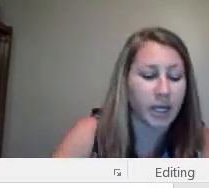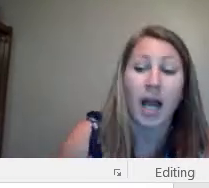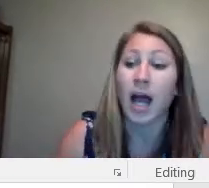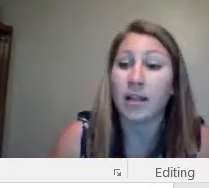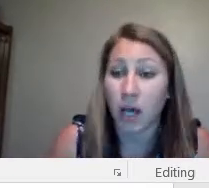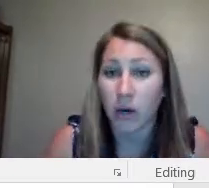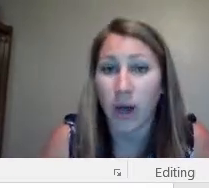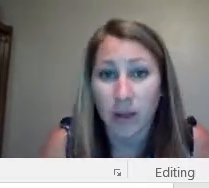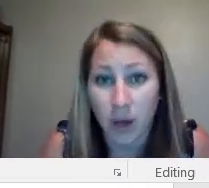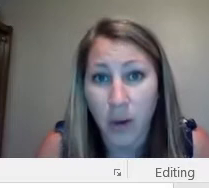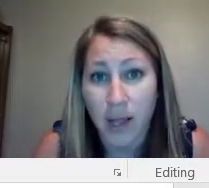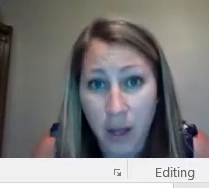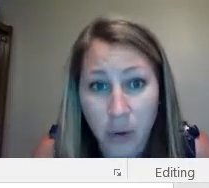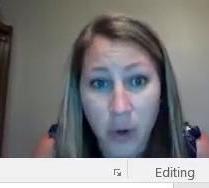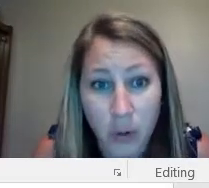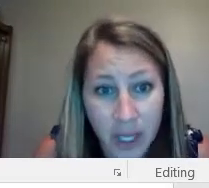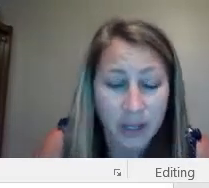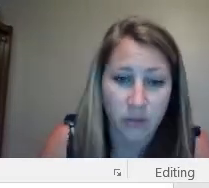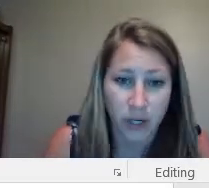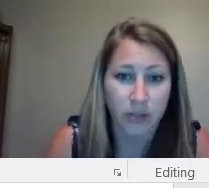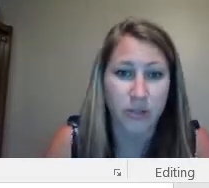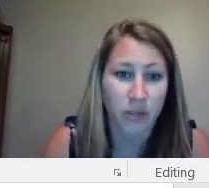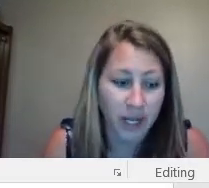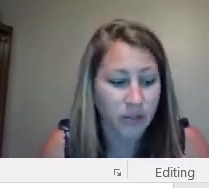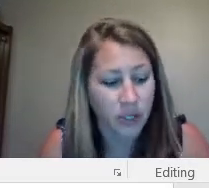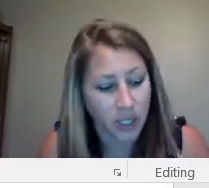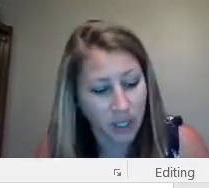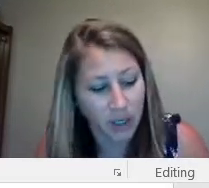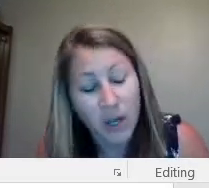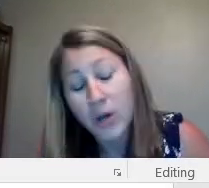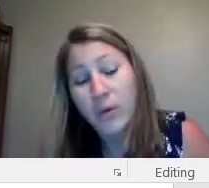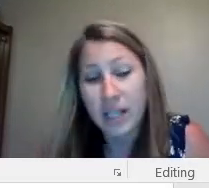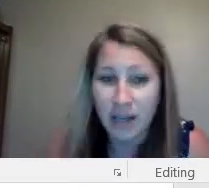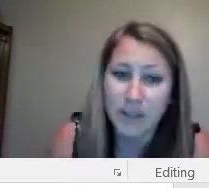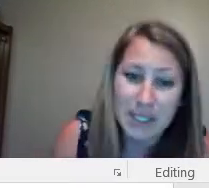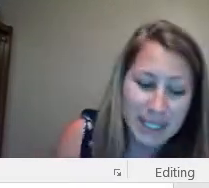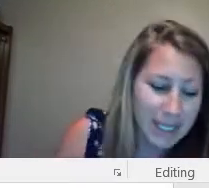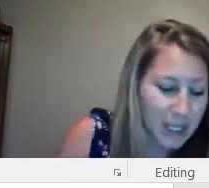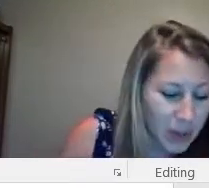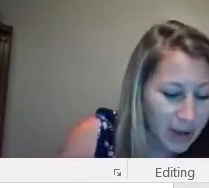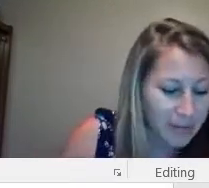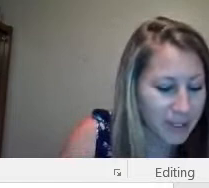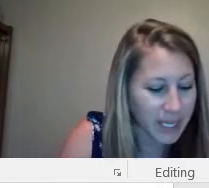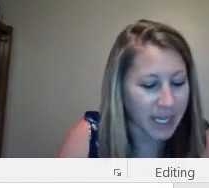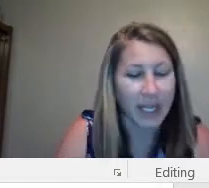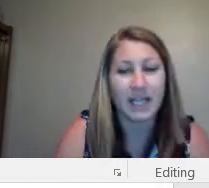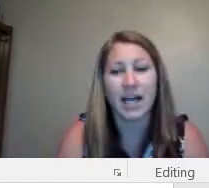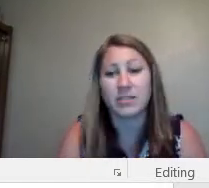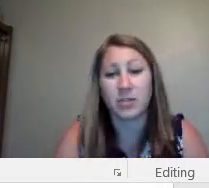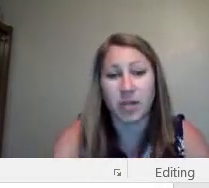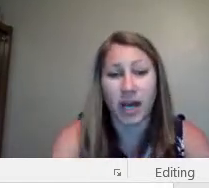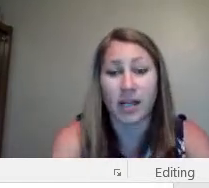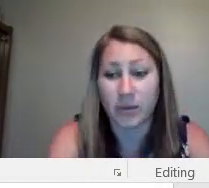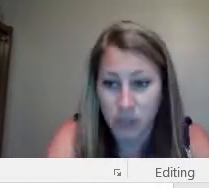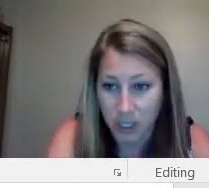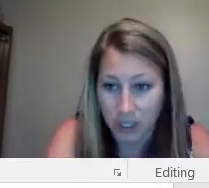Nolan. Hello, hello, hello, Nolan. We're so glad you're here. We love to see you every day. Let's